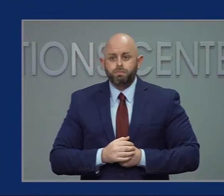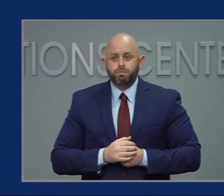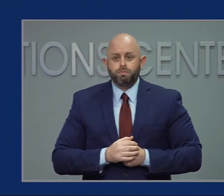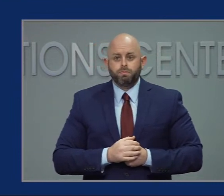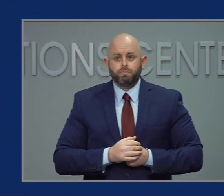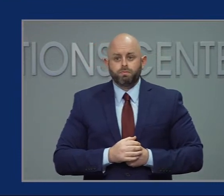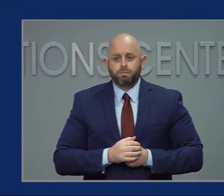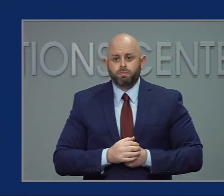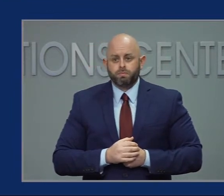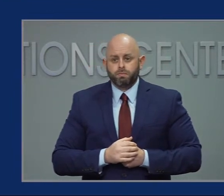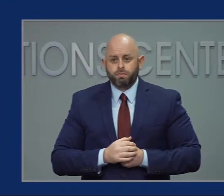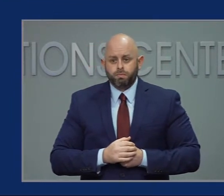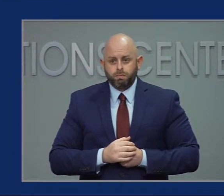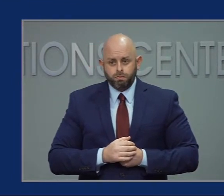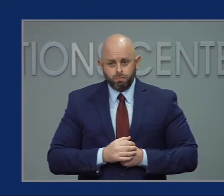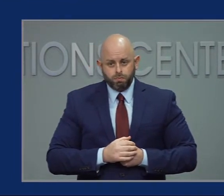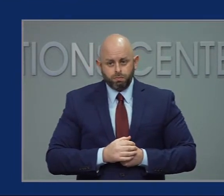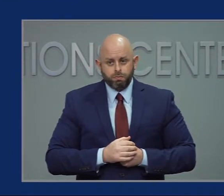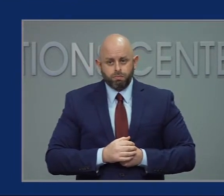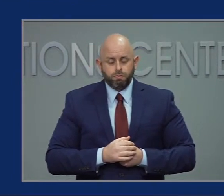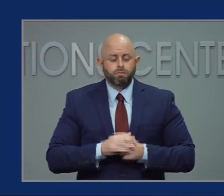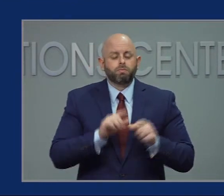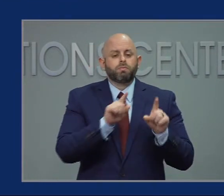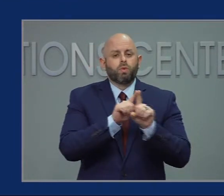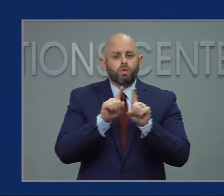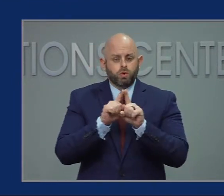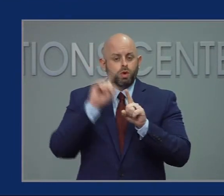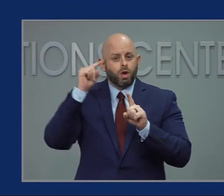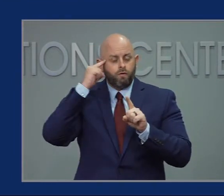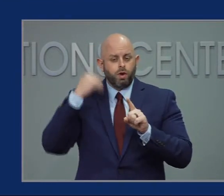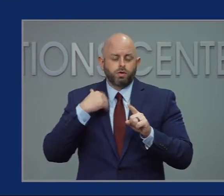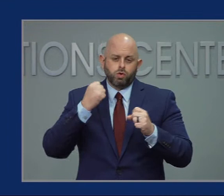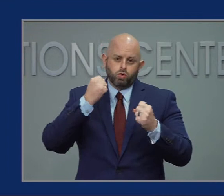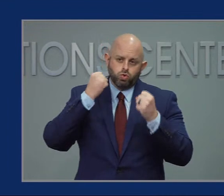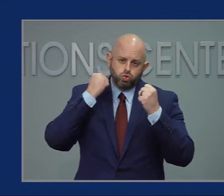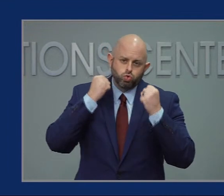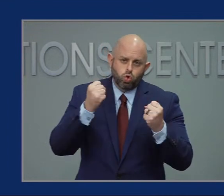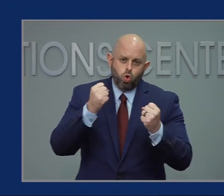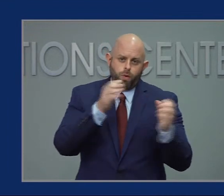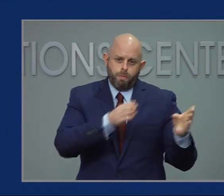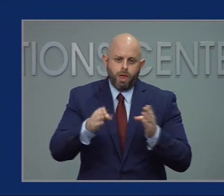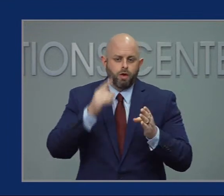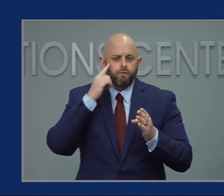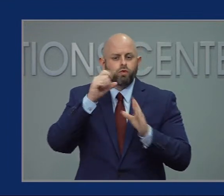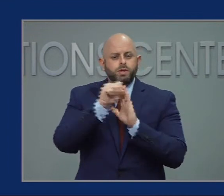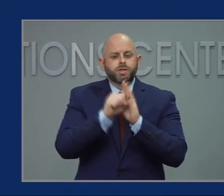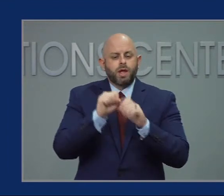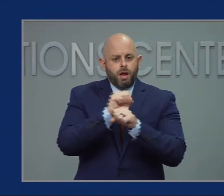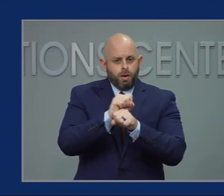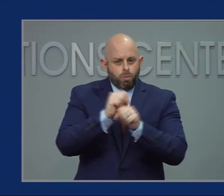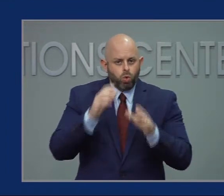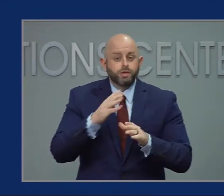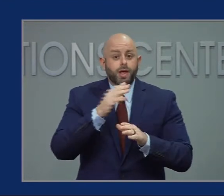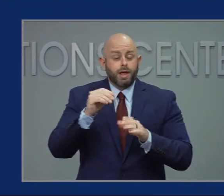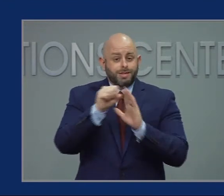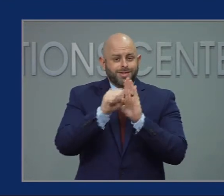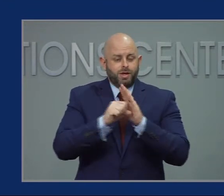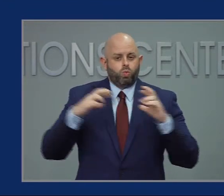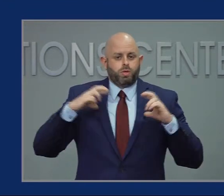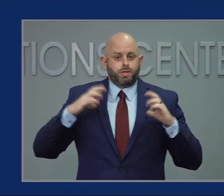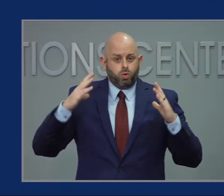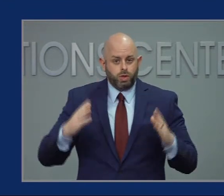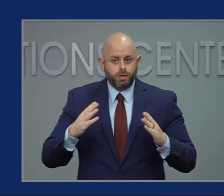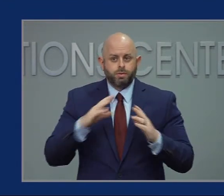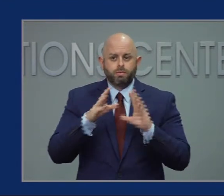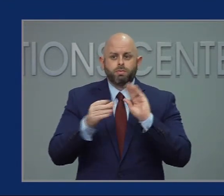In addition, the governor has a strong package for state employees and retirees, totaling $860